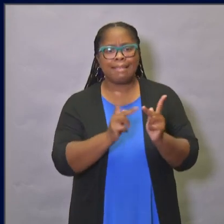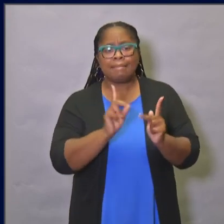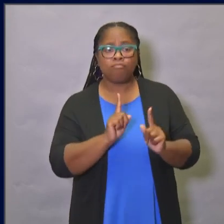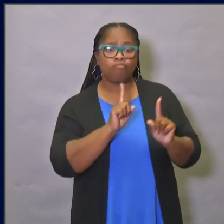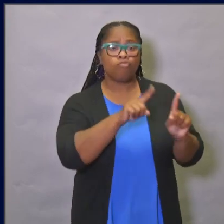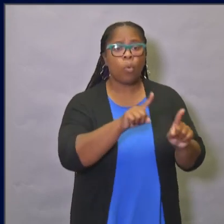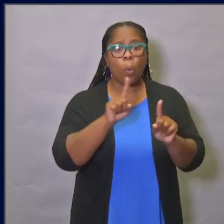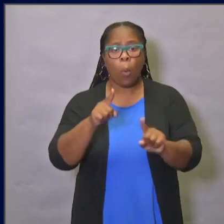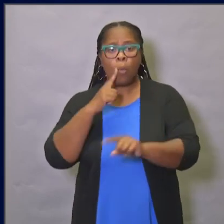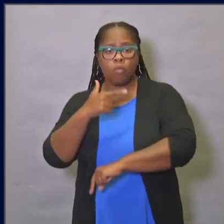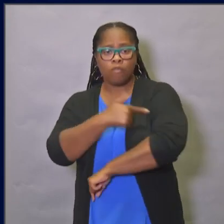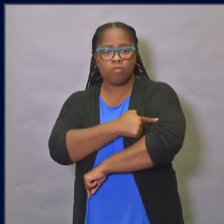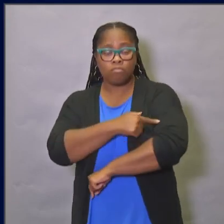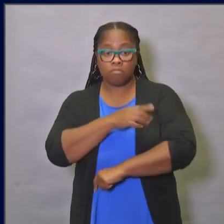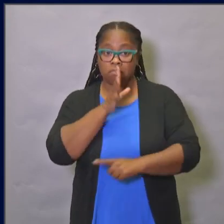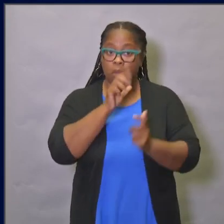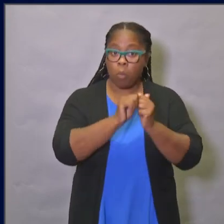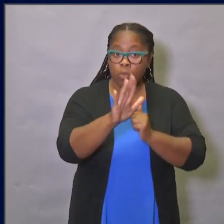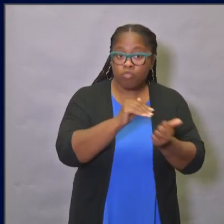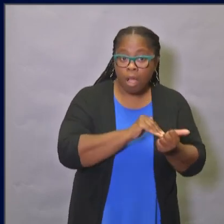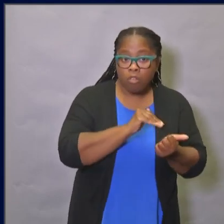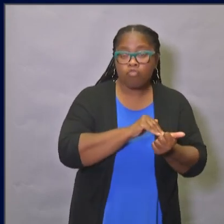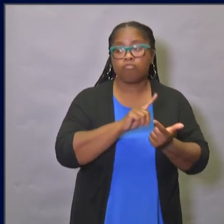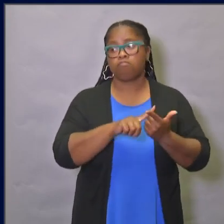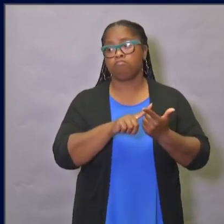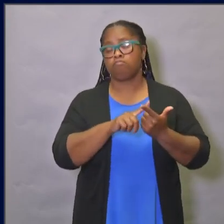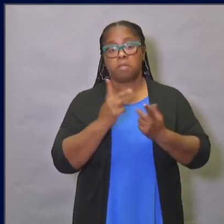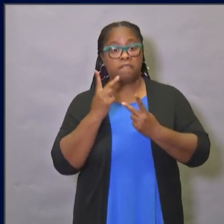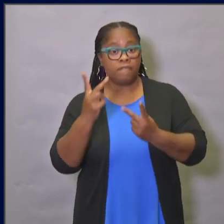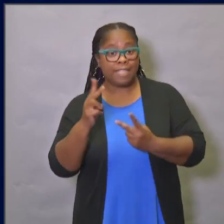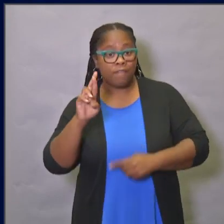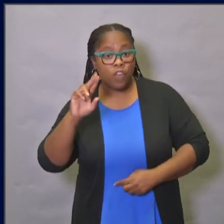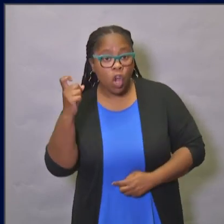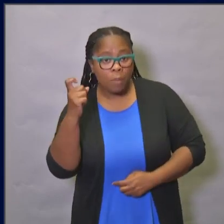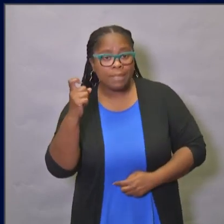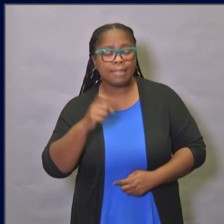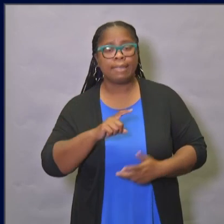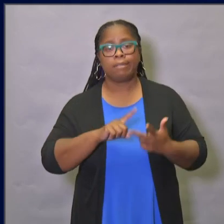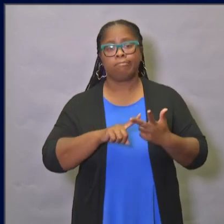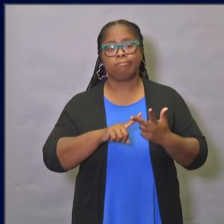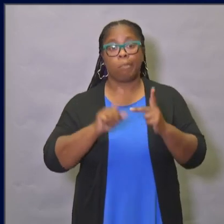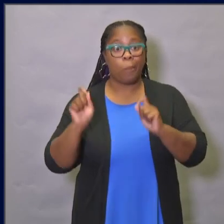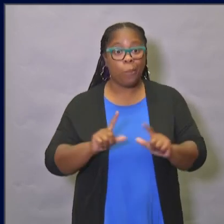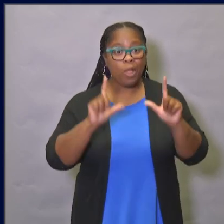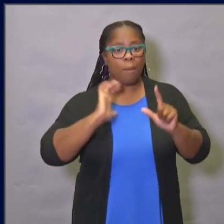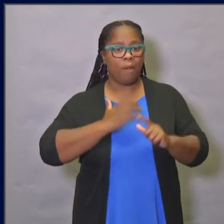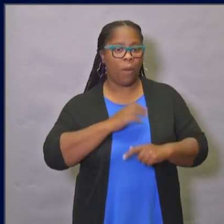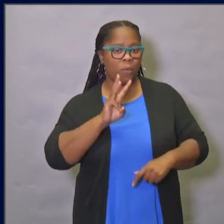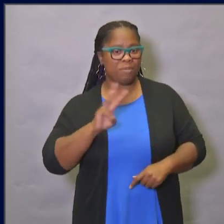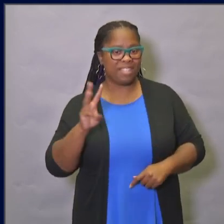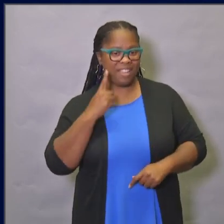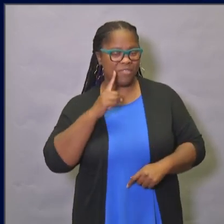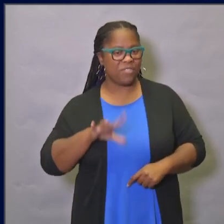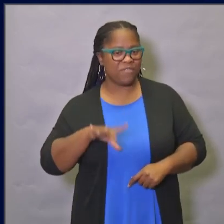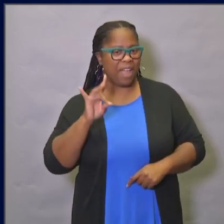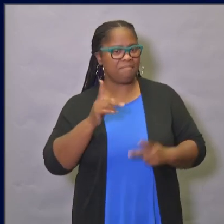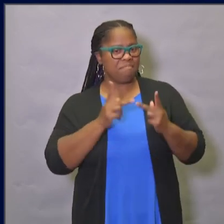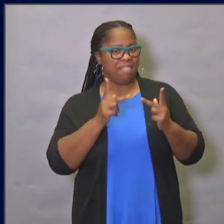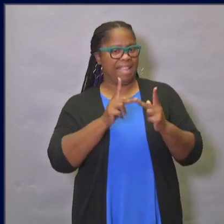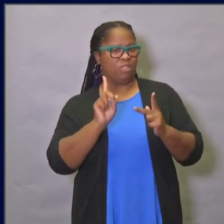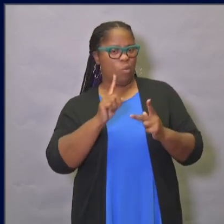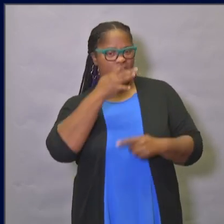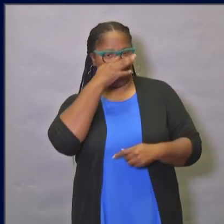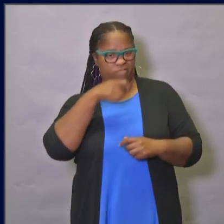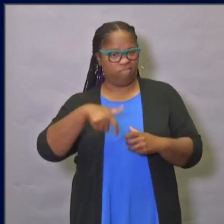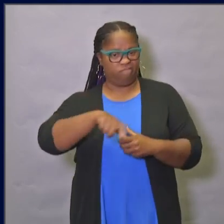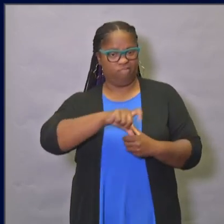You could talk to your provider, visit a pharmacy, or visit our website to find immunization sites close to you in